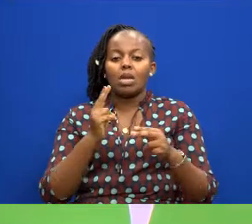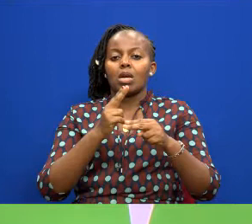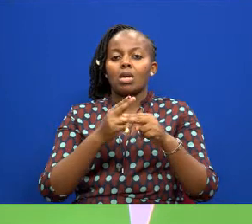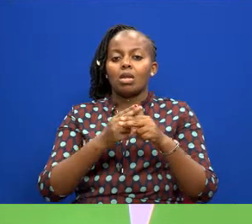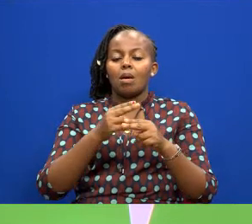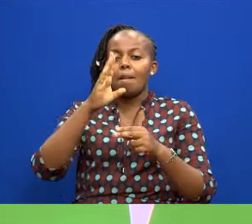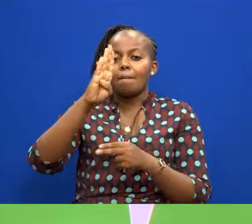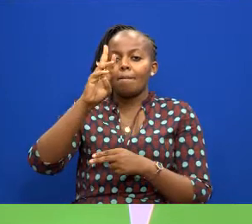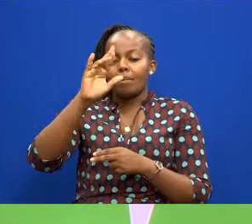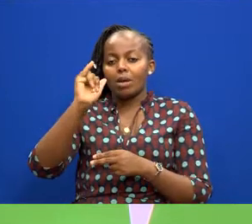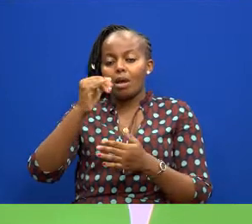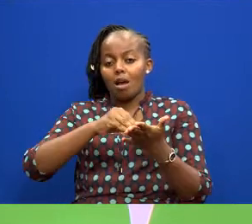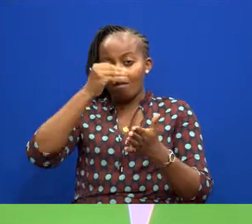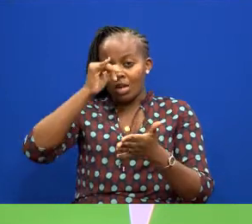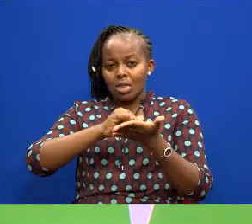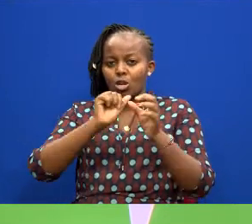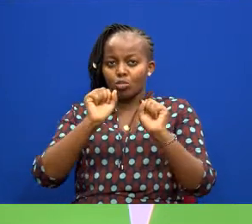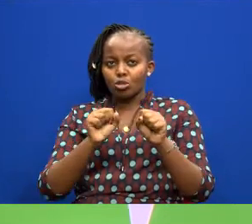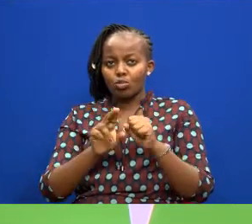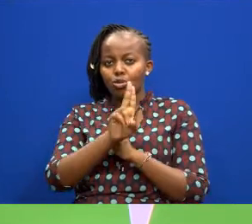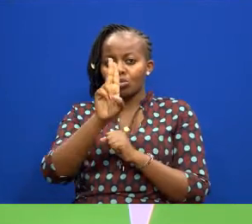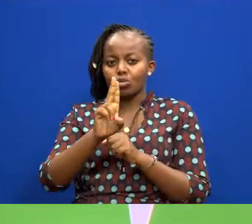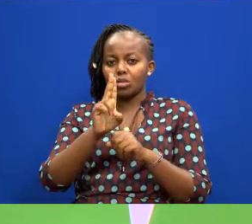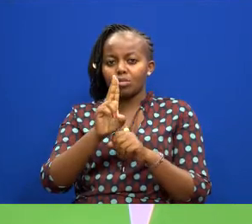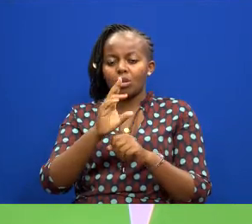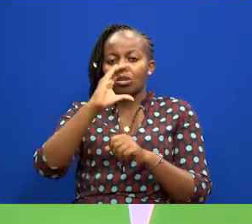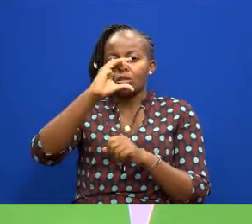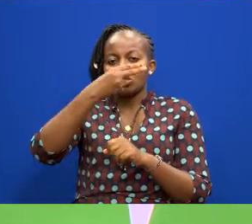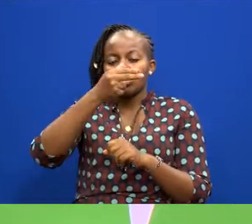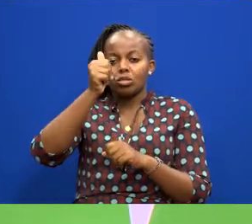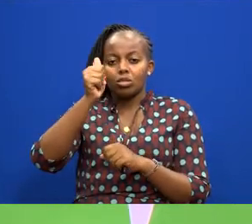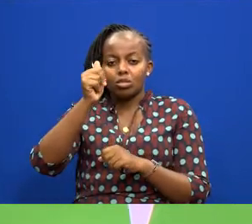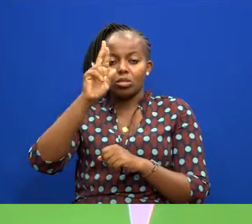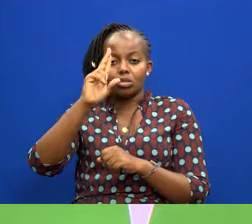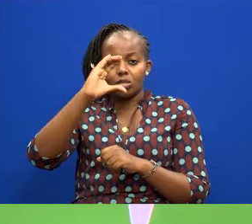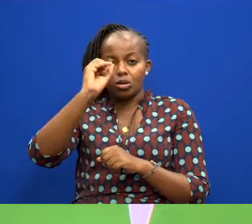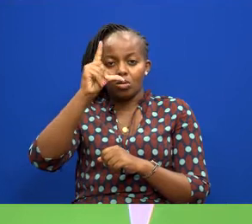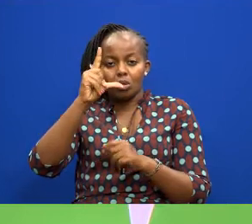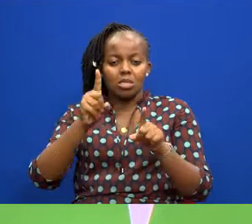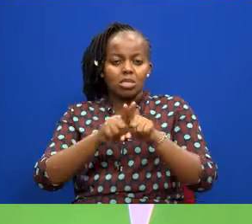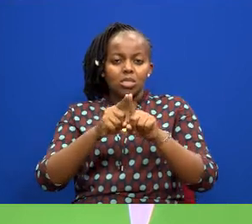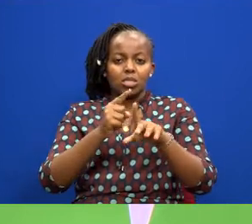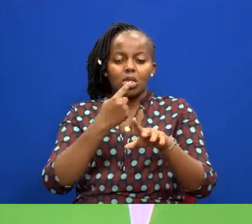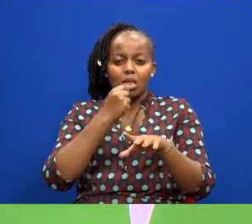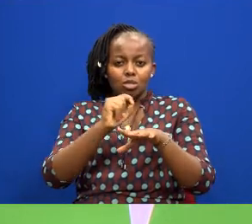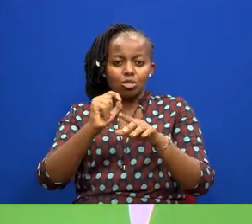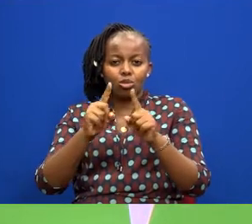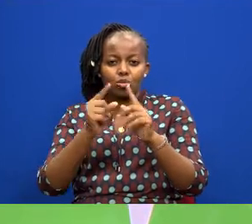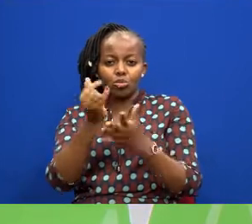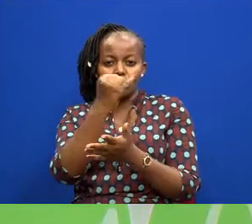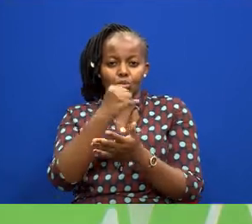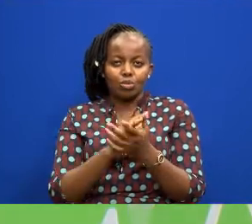My name is Bray and I've learned that I can use charcoal, ash and chalk to draw the game that we have